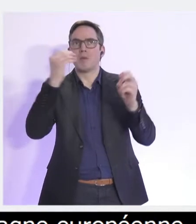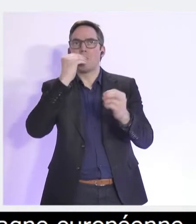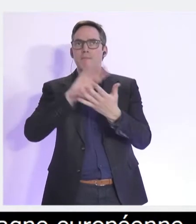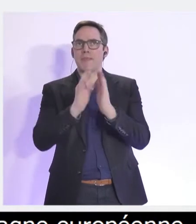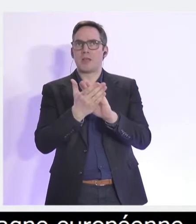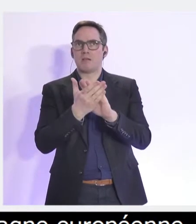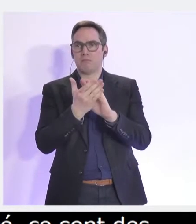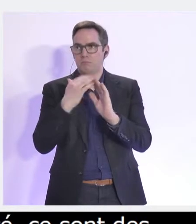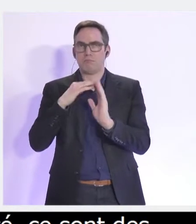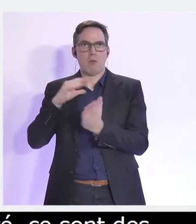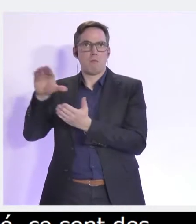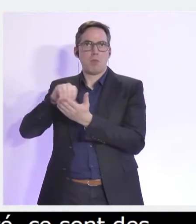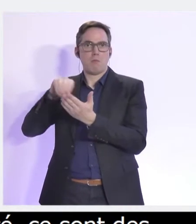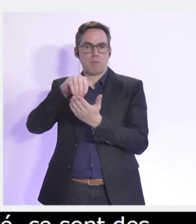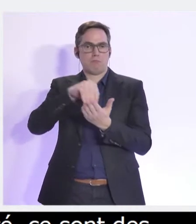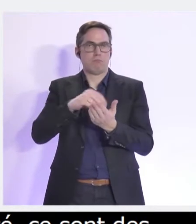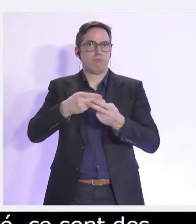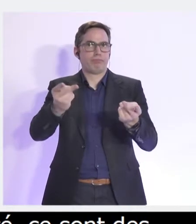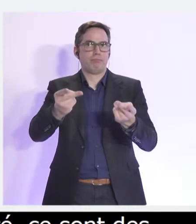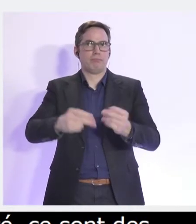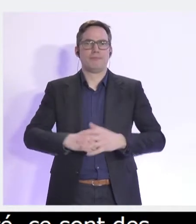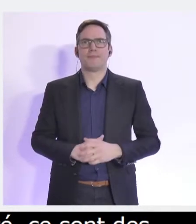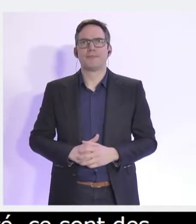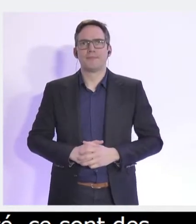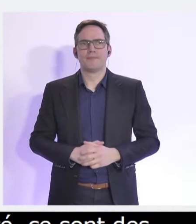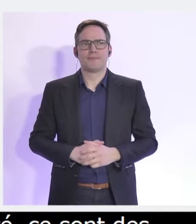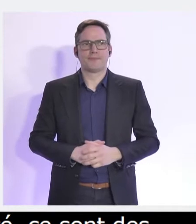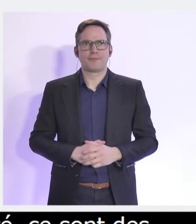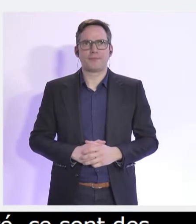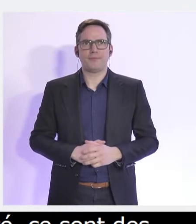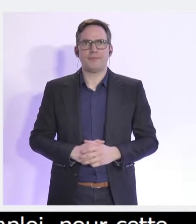axes and accelerate the good practices which are having a good result.